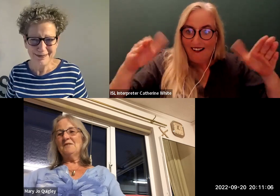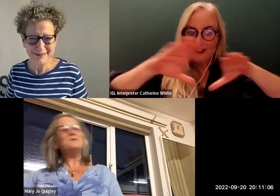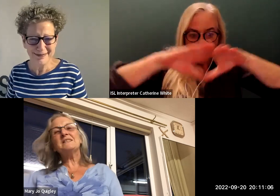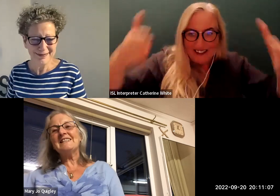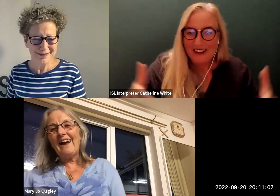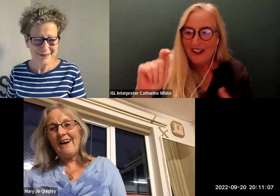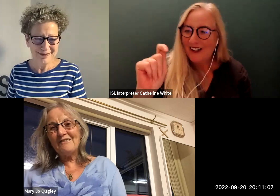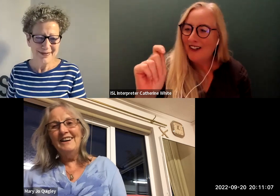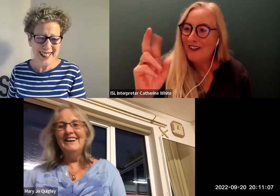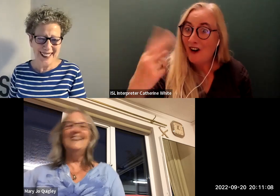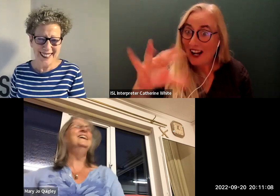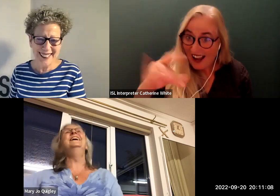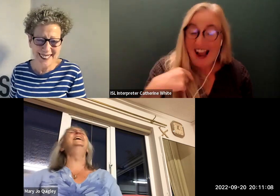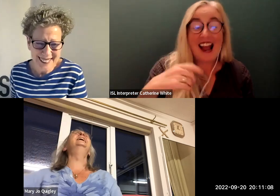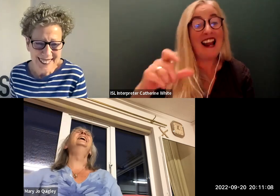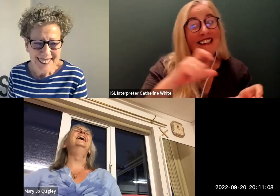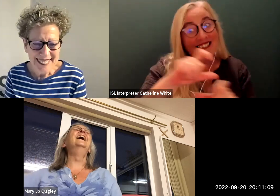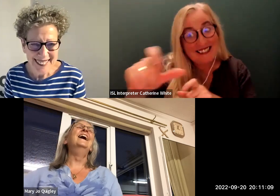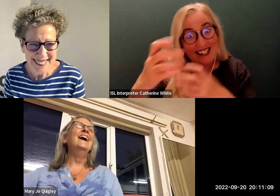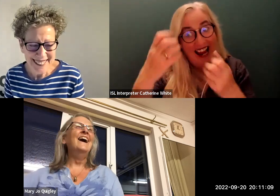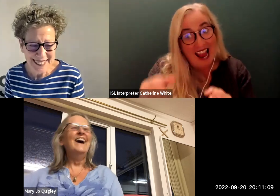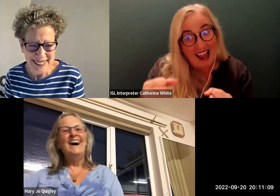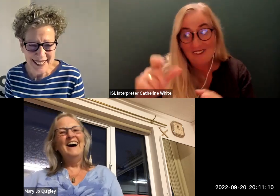and which we still have,